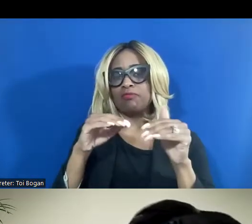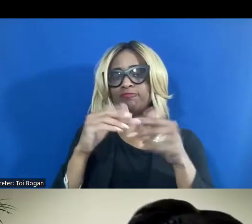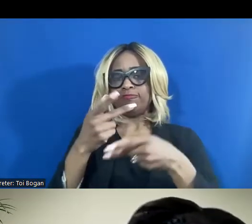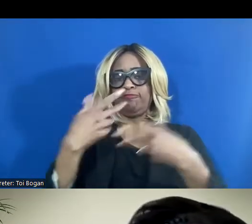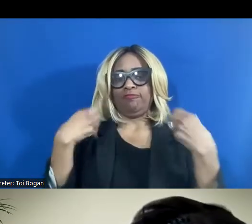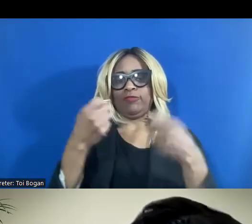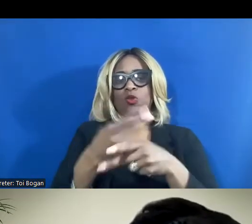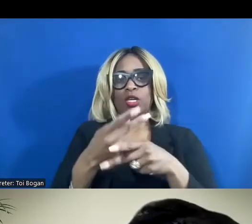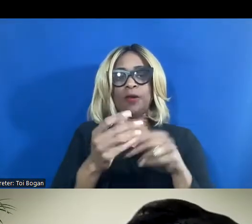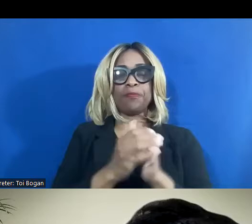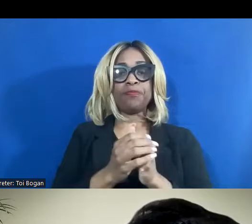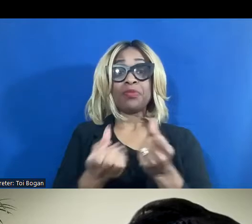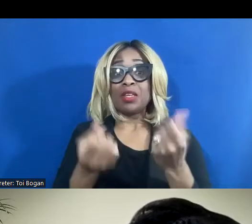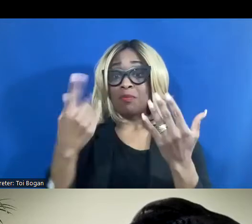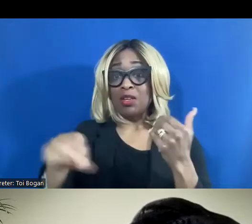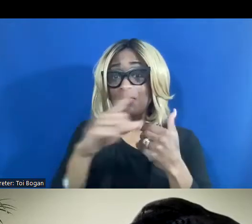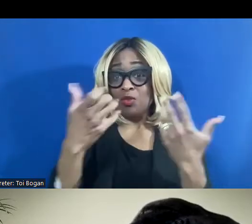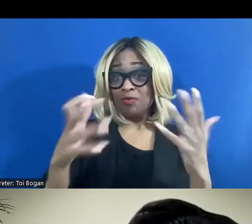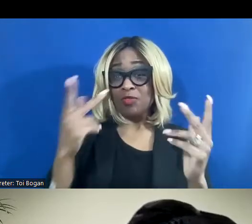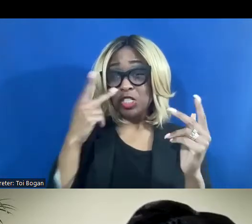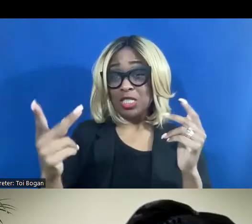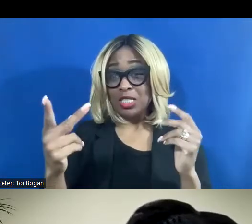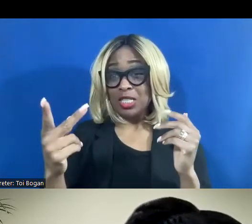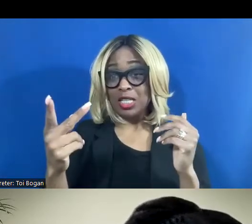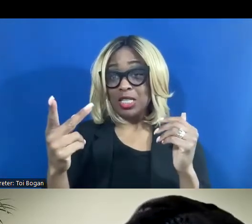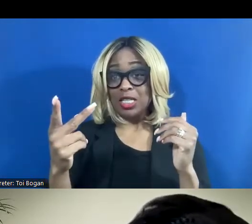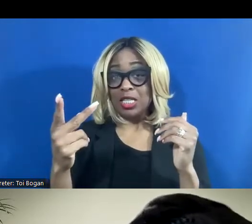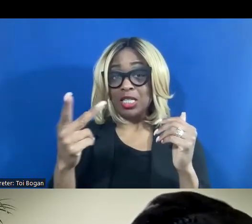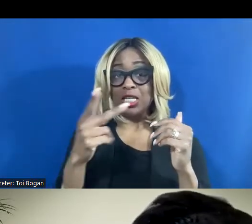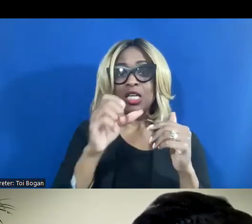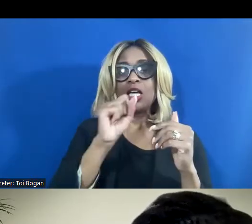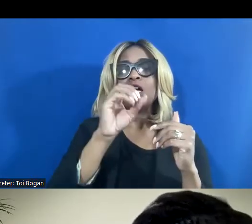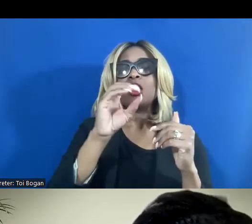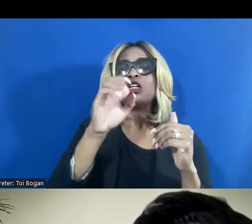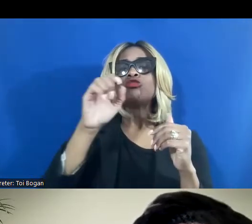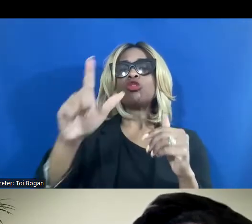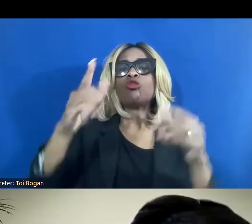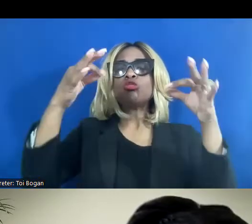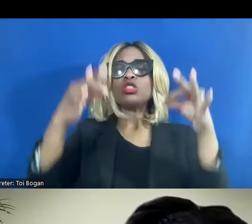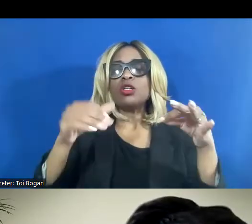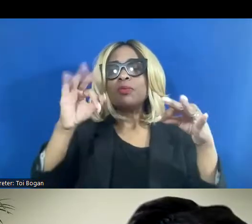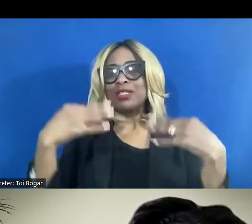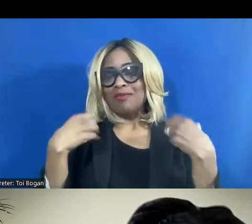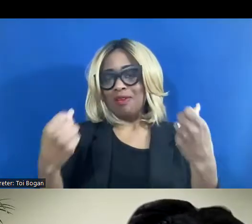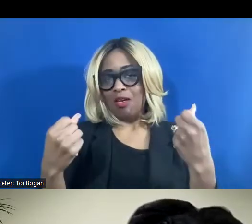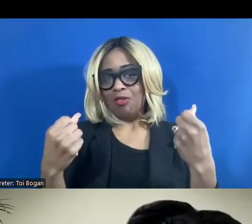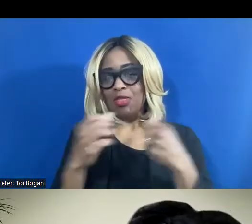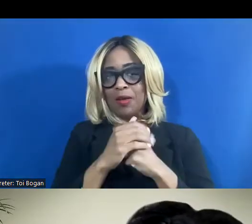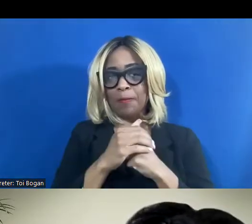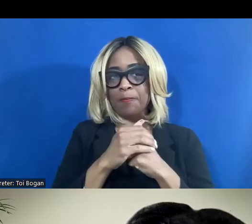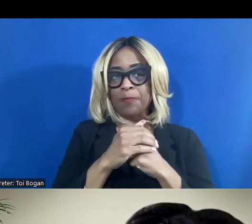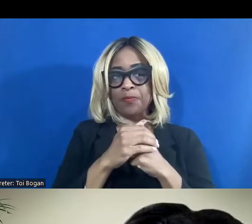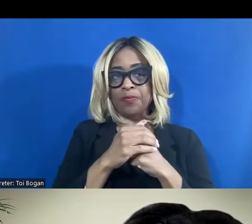Many of you may have seen the social determinants of health before. There